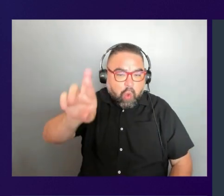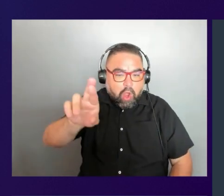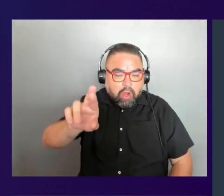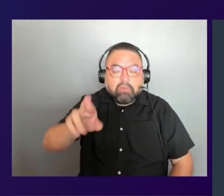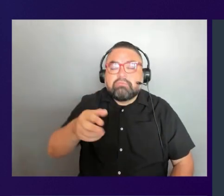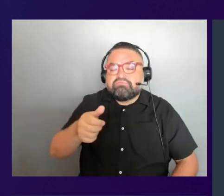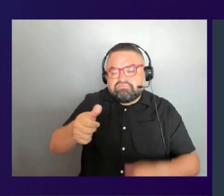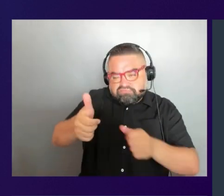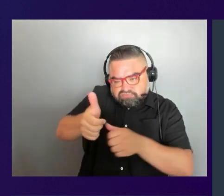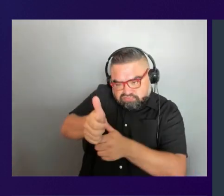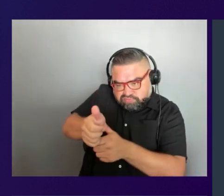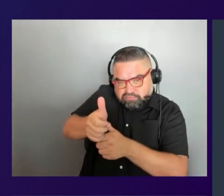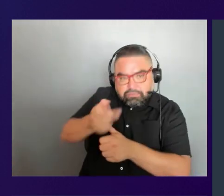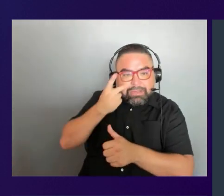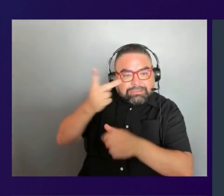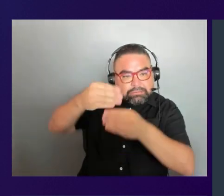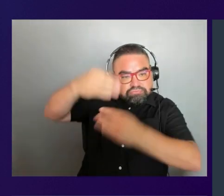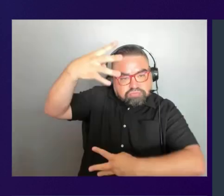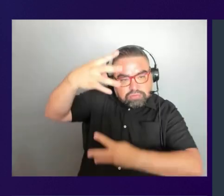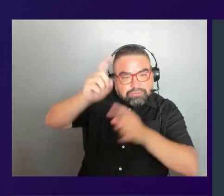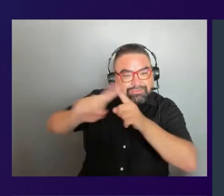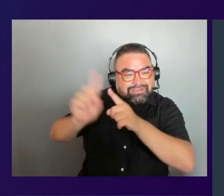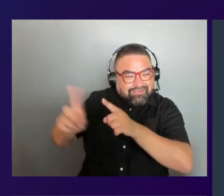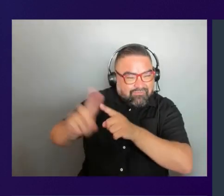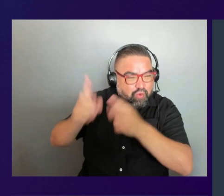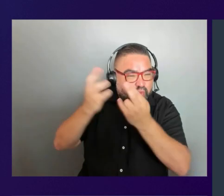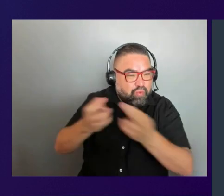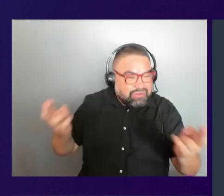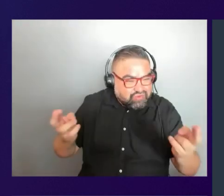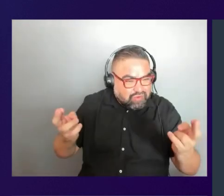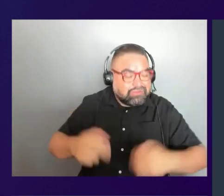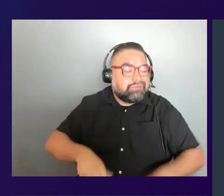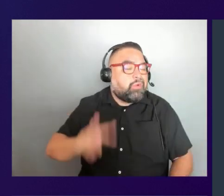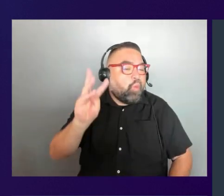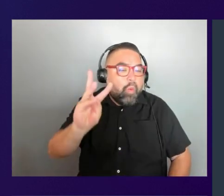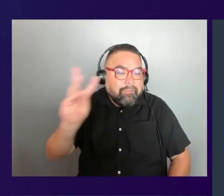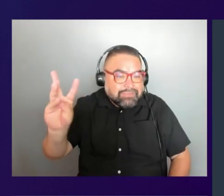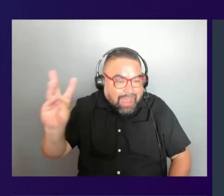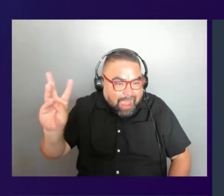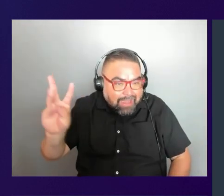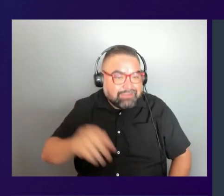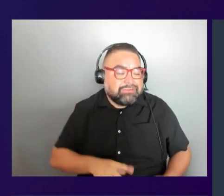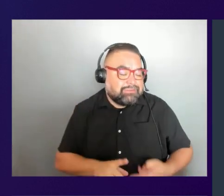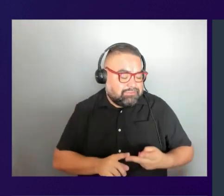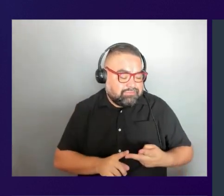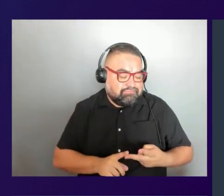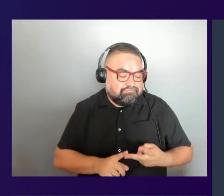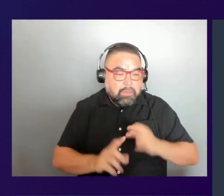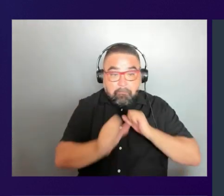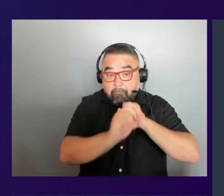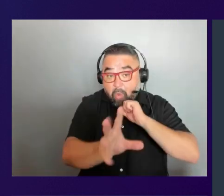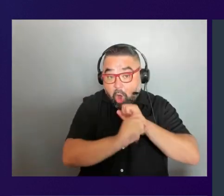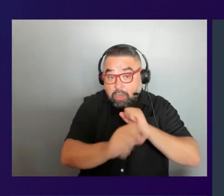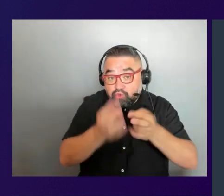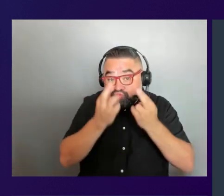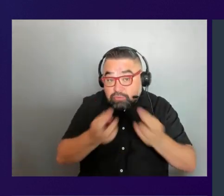to an entire list of resources, websites, different marketing resources, different